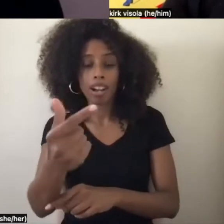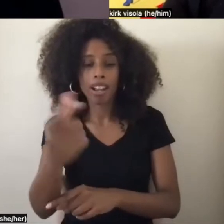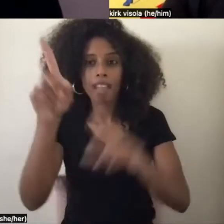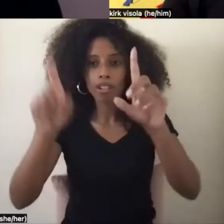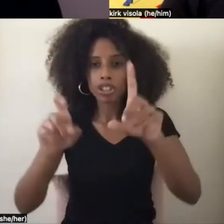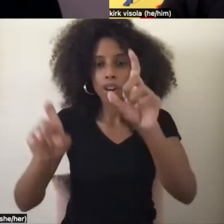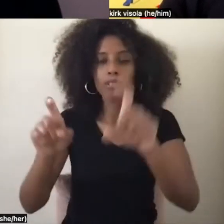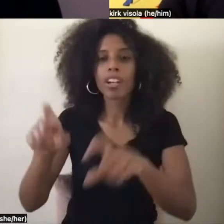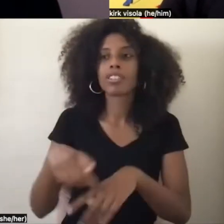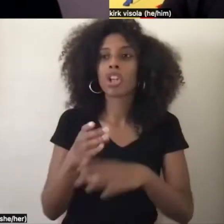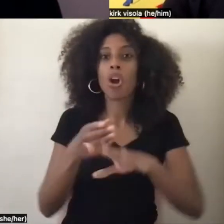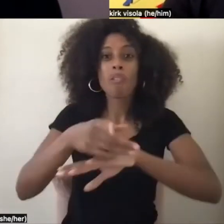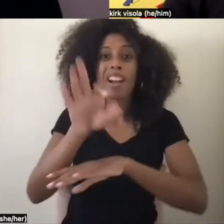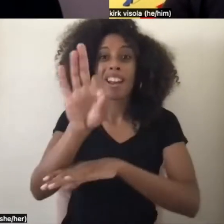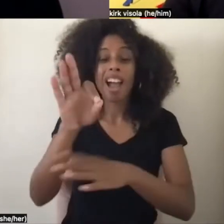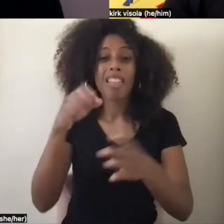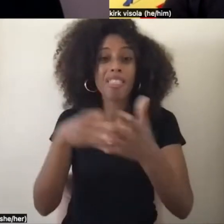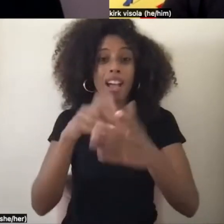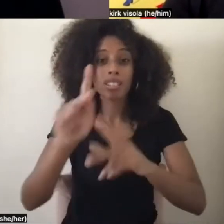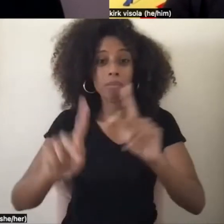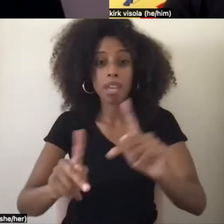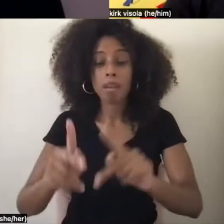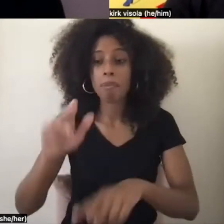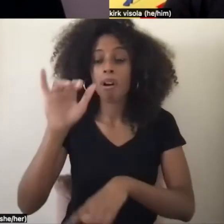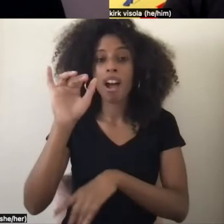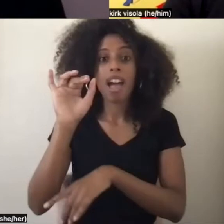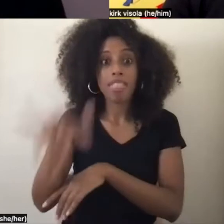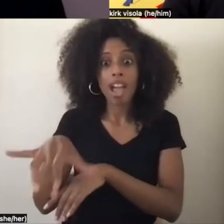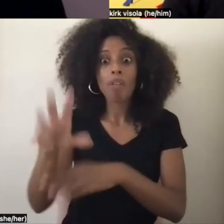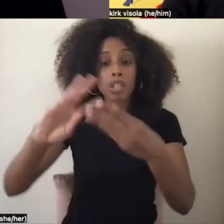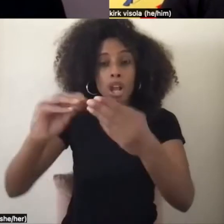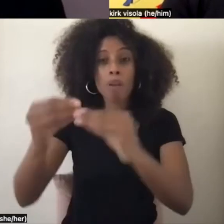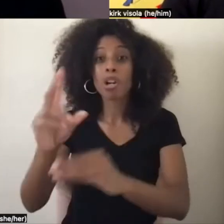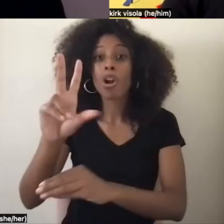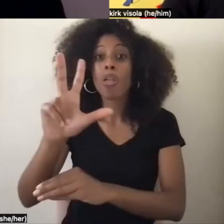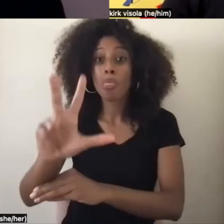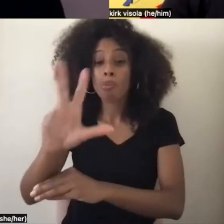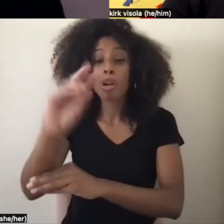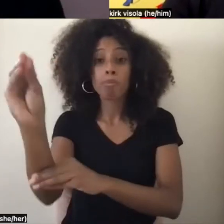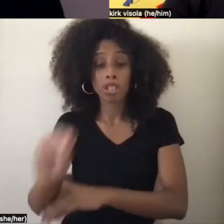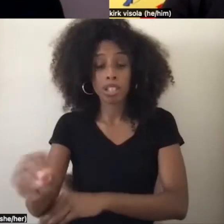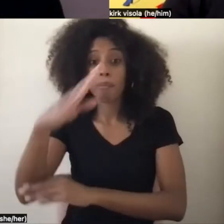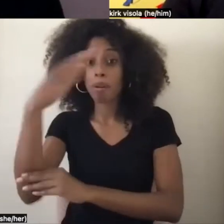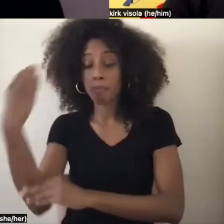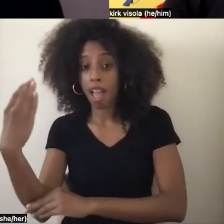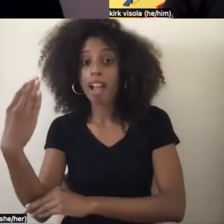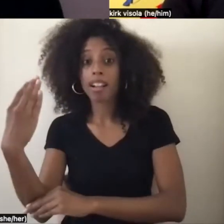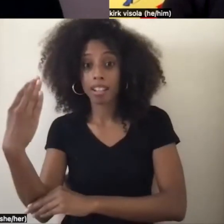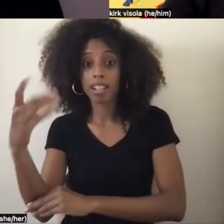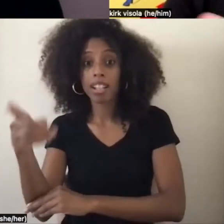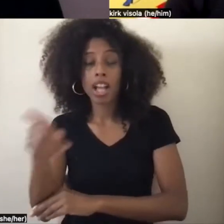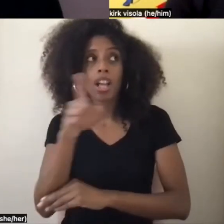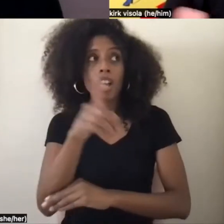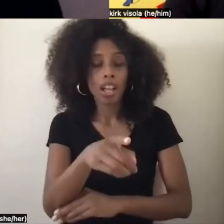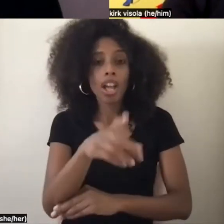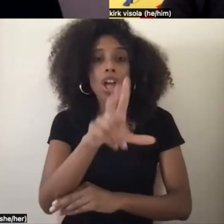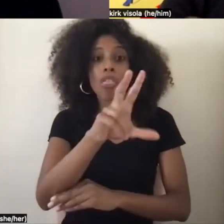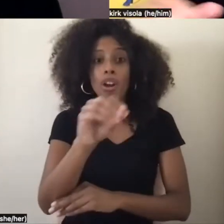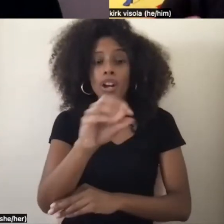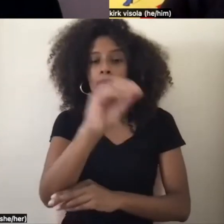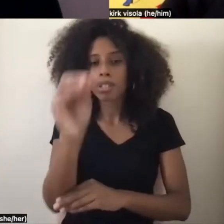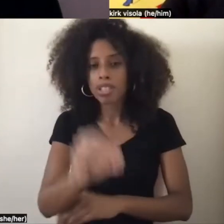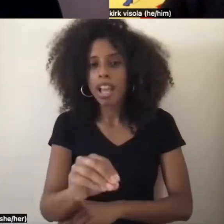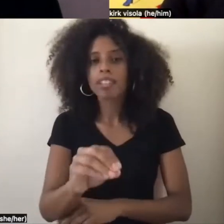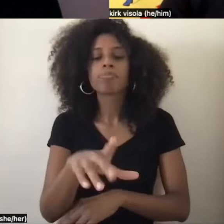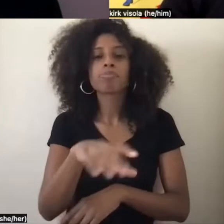9,949 people. And those were the numbers. It was 3% that were Black, 30% were Asian, so mainly like